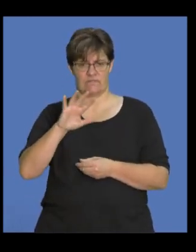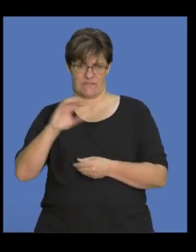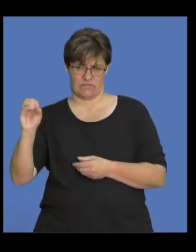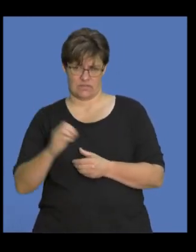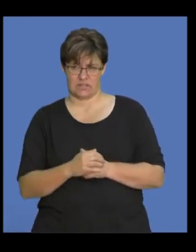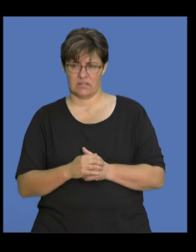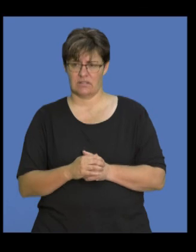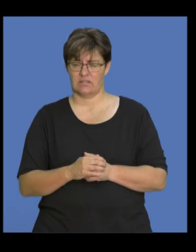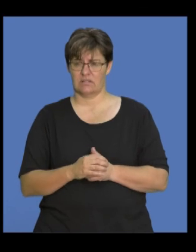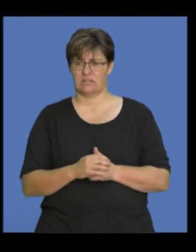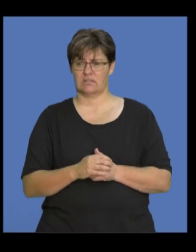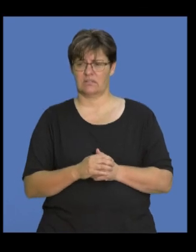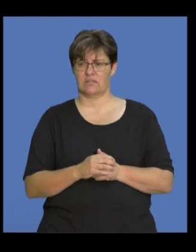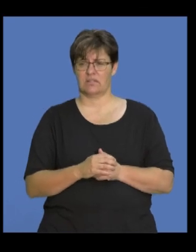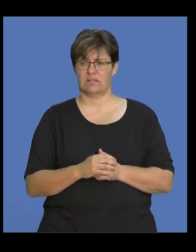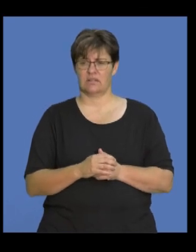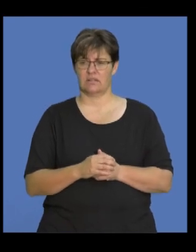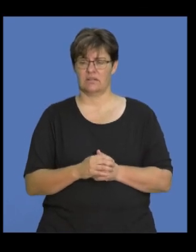So this would mean that